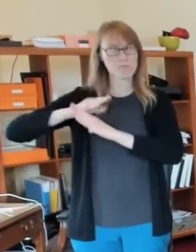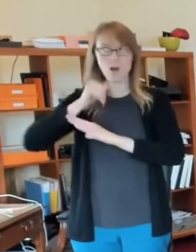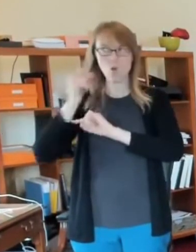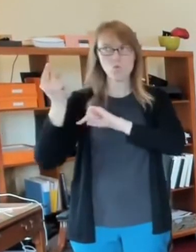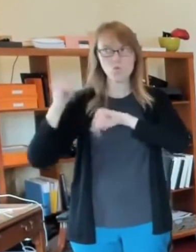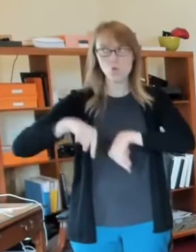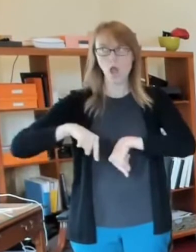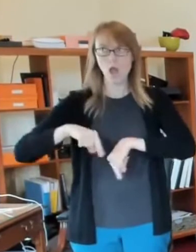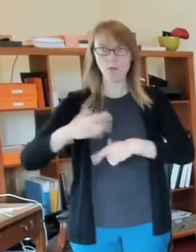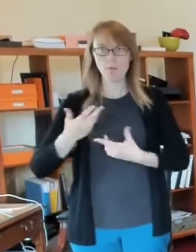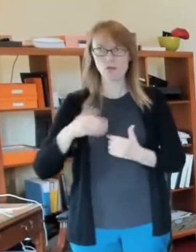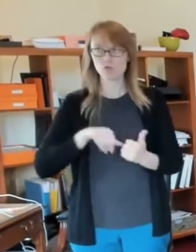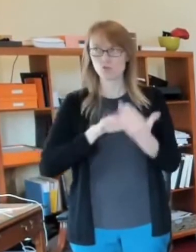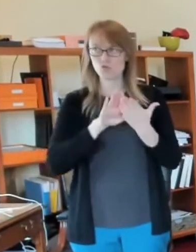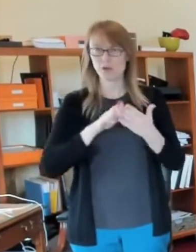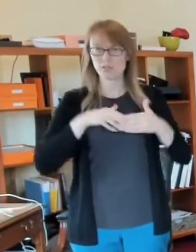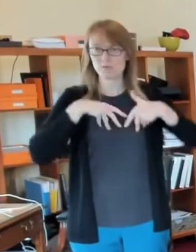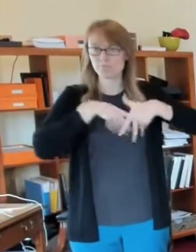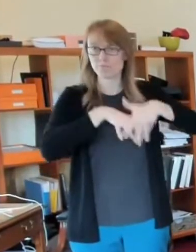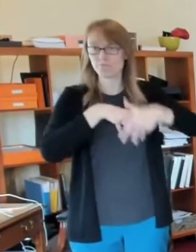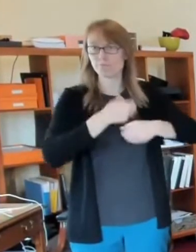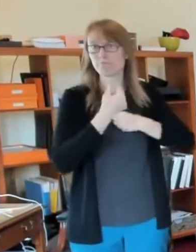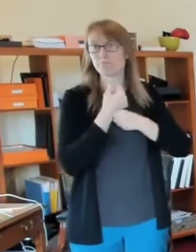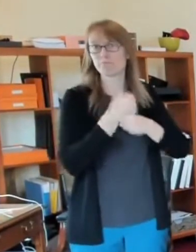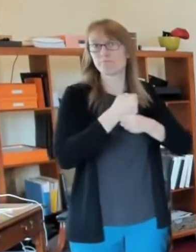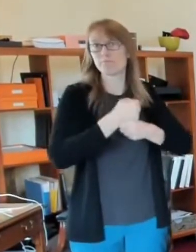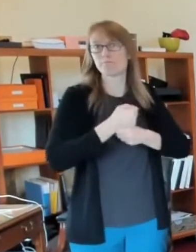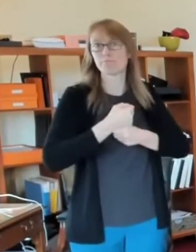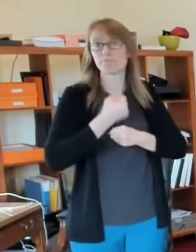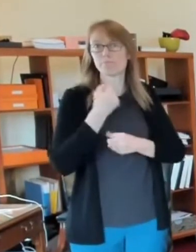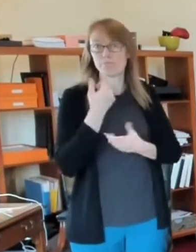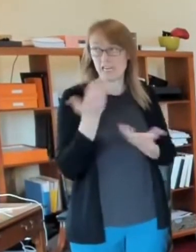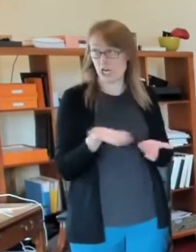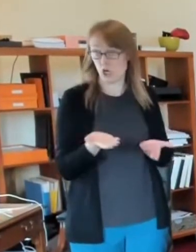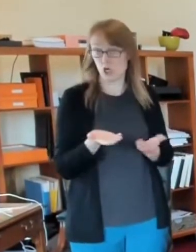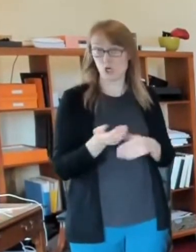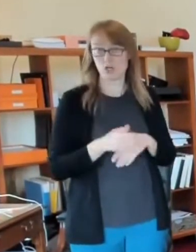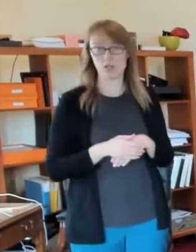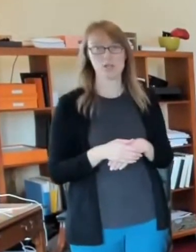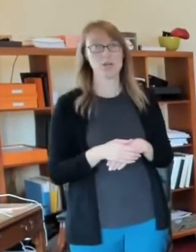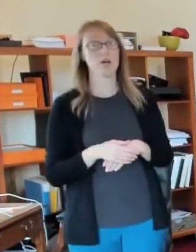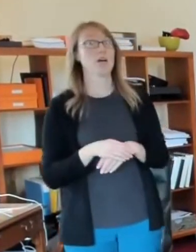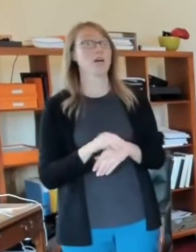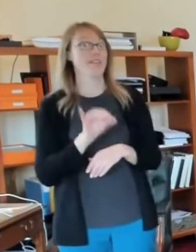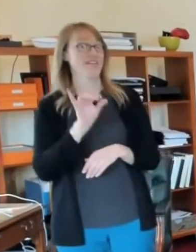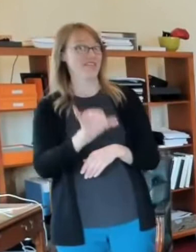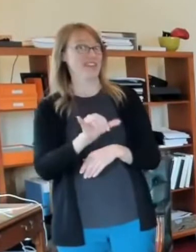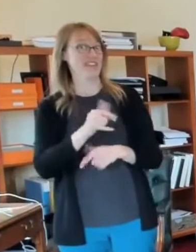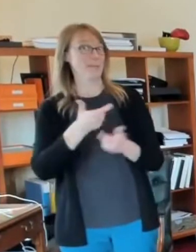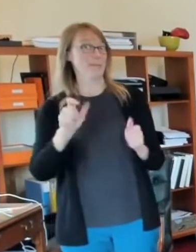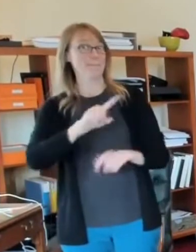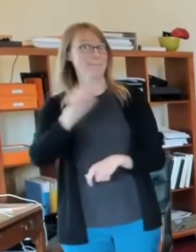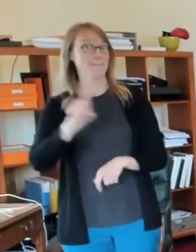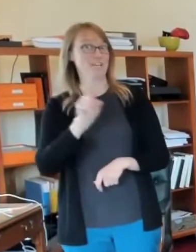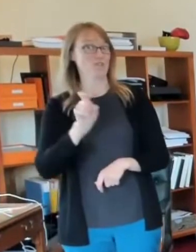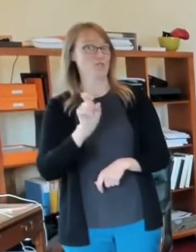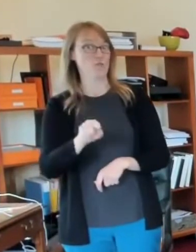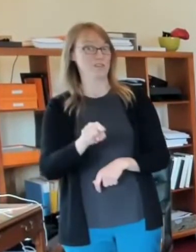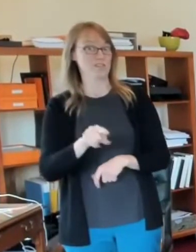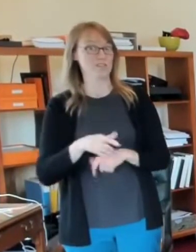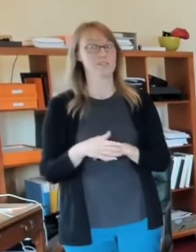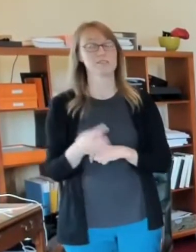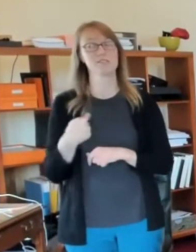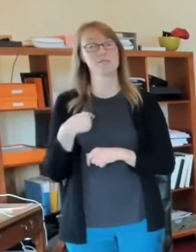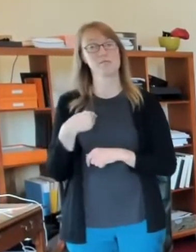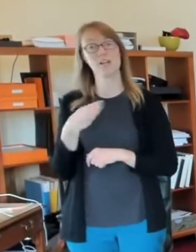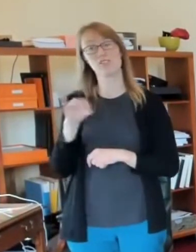So, you know, I know that has been a big question, And Public Safety Director Judge Jimmy Edwards and I